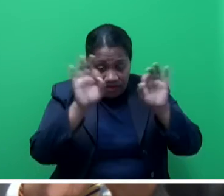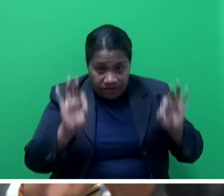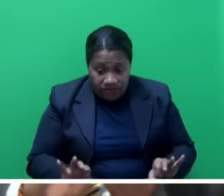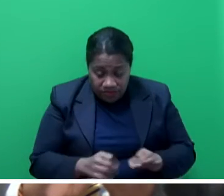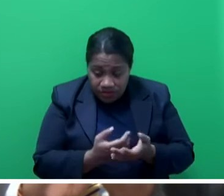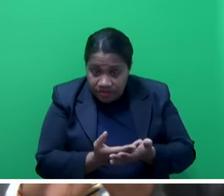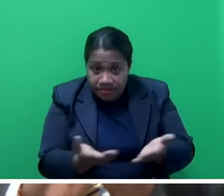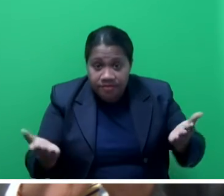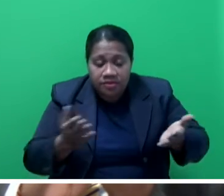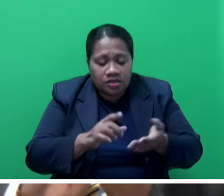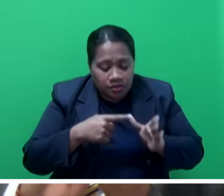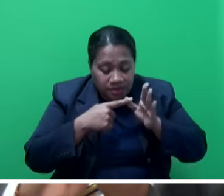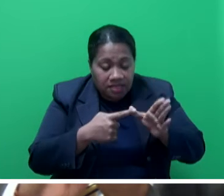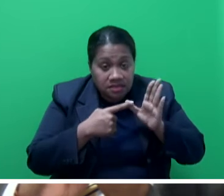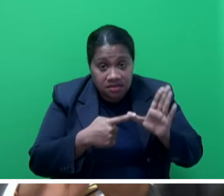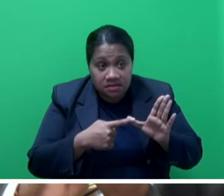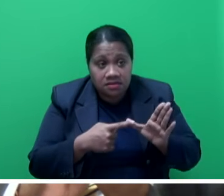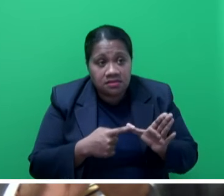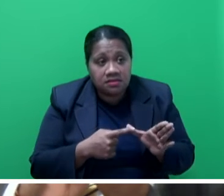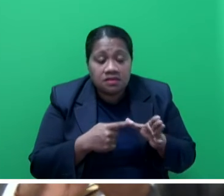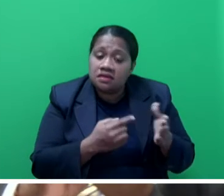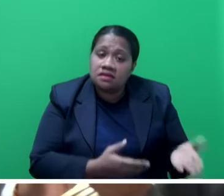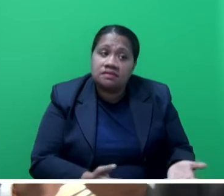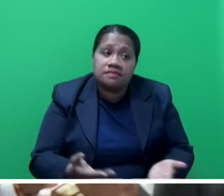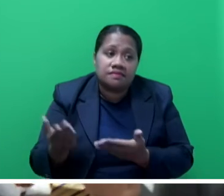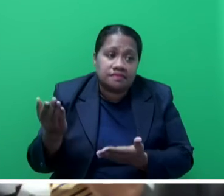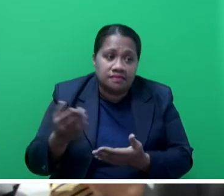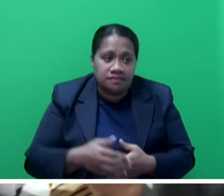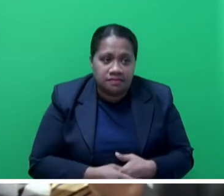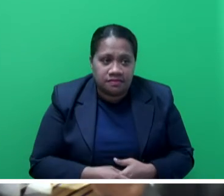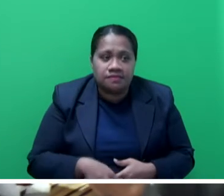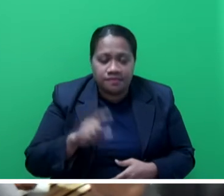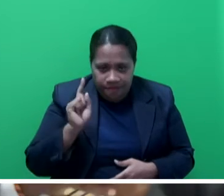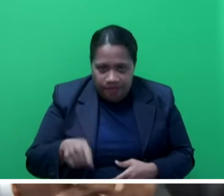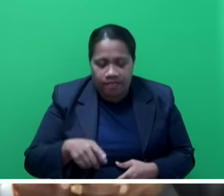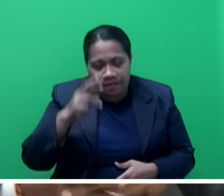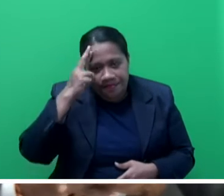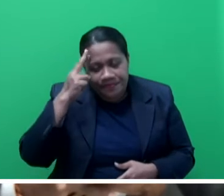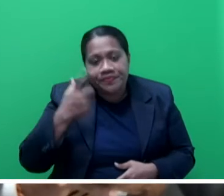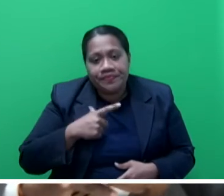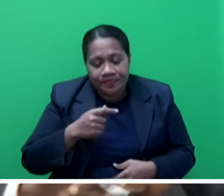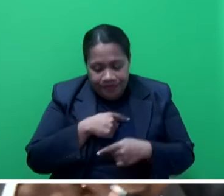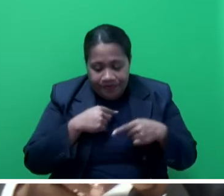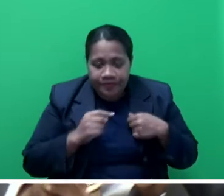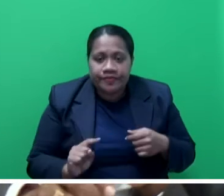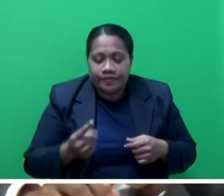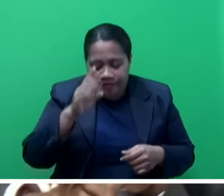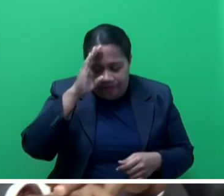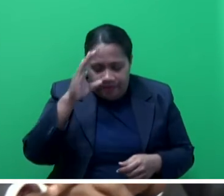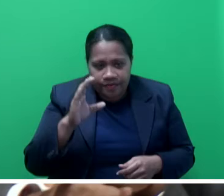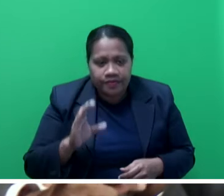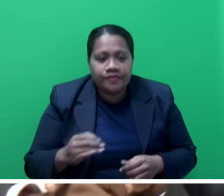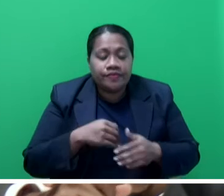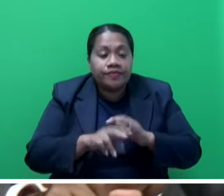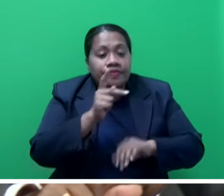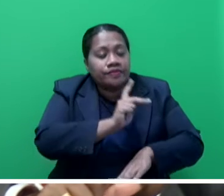it in comprehensively and we presented it to COVAX, is one of the reasons why we were the first country in the Pacific